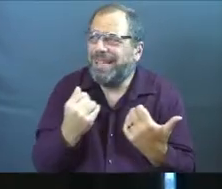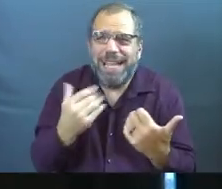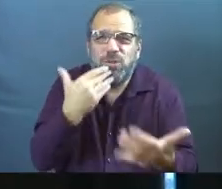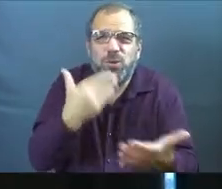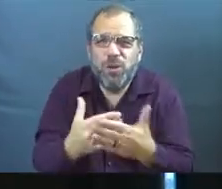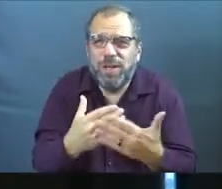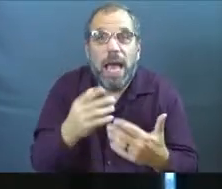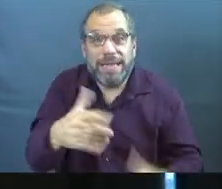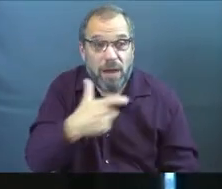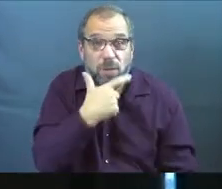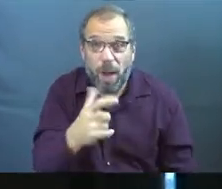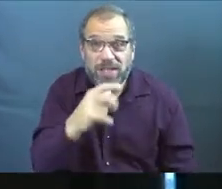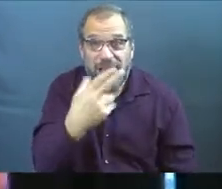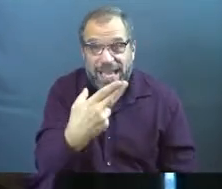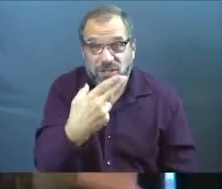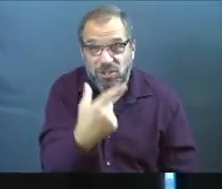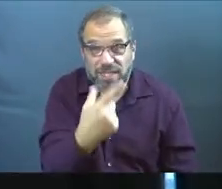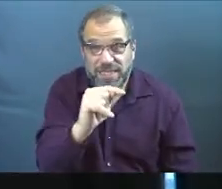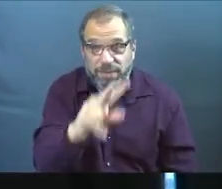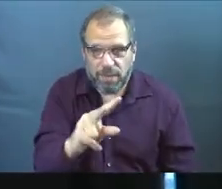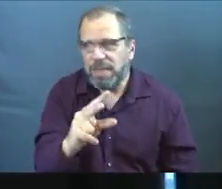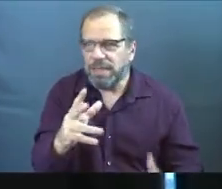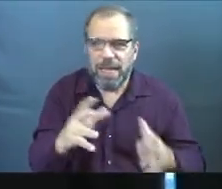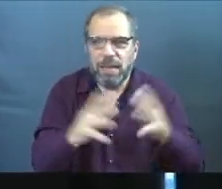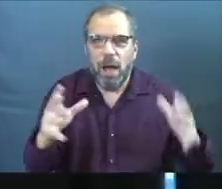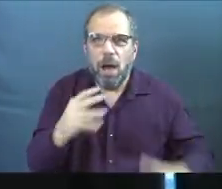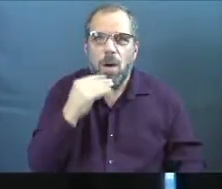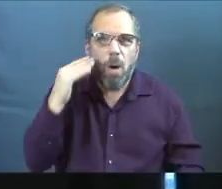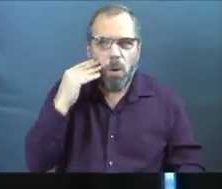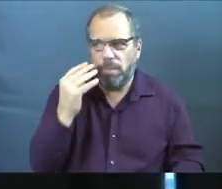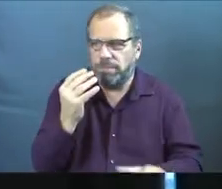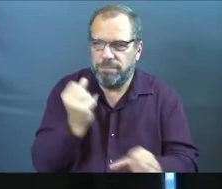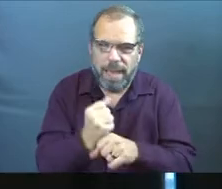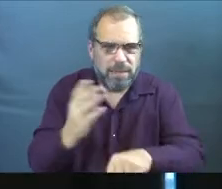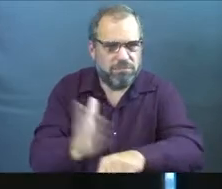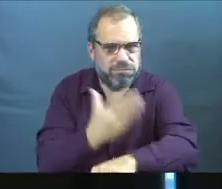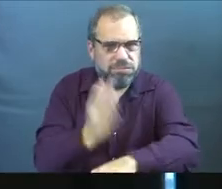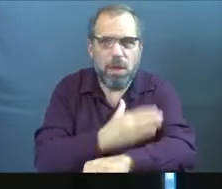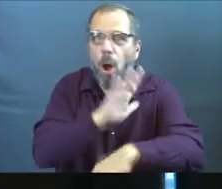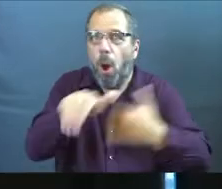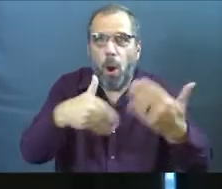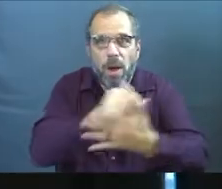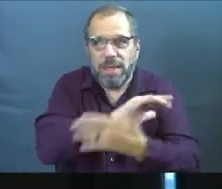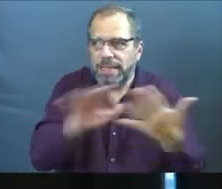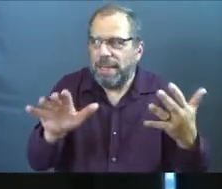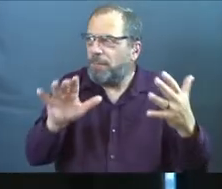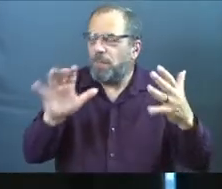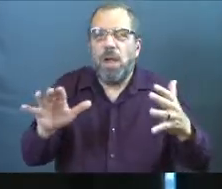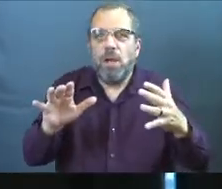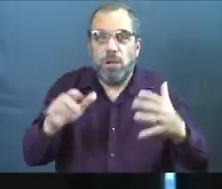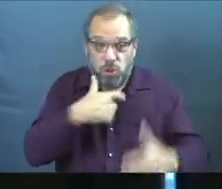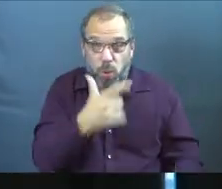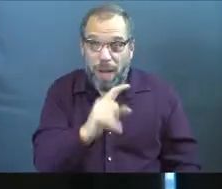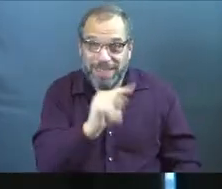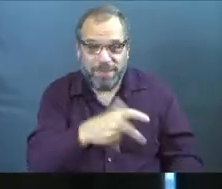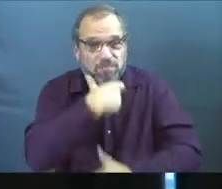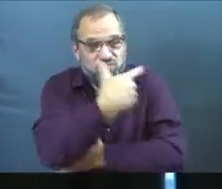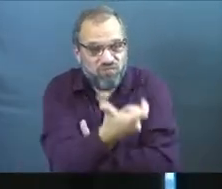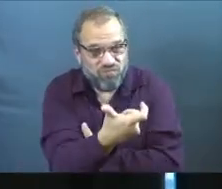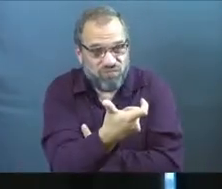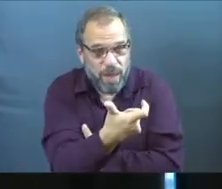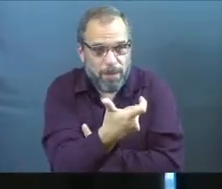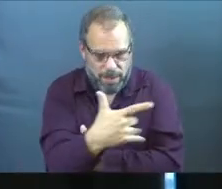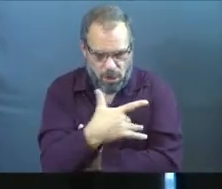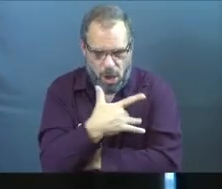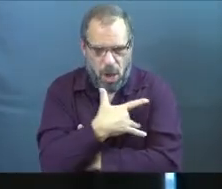Like, it's great. And if you've watched these shows, you know, remember Extreme Home Makeover, and now you got Fixer Upper, and you got Chip and Joanna Gaines, right? All these things. And it's like, you watch the show because in the